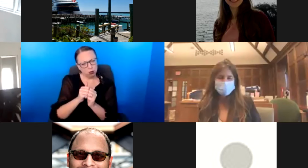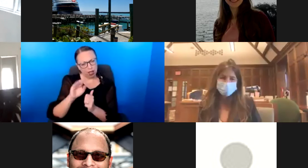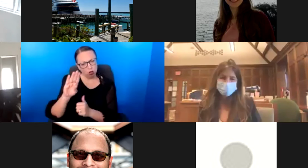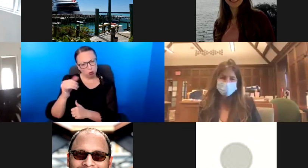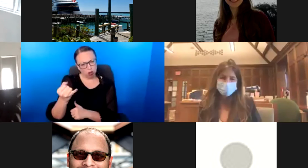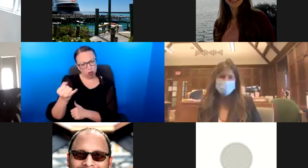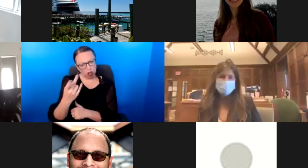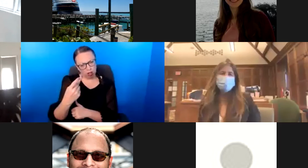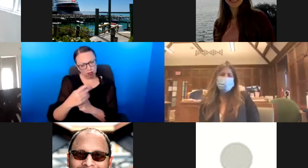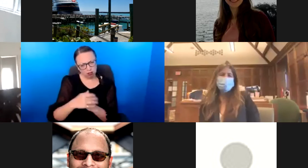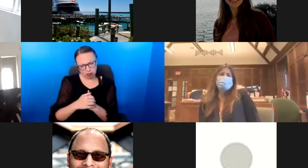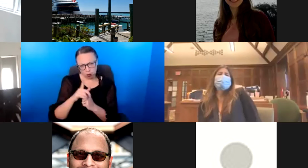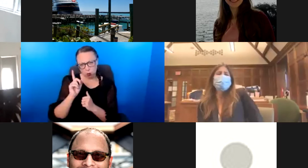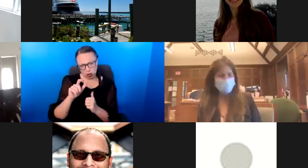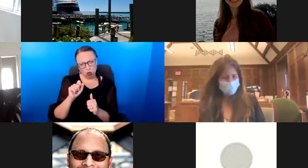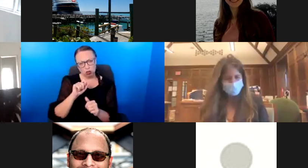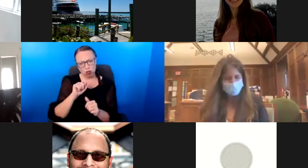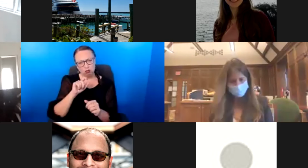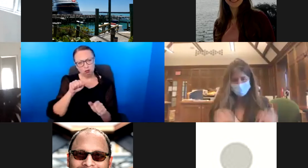of tackle that.